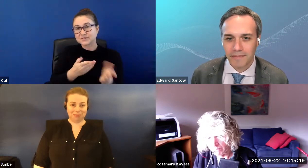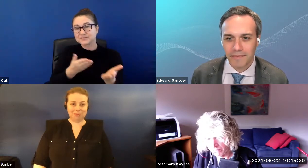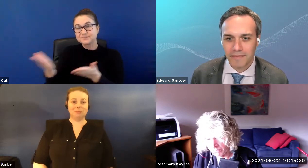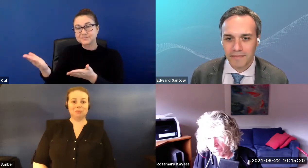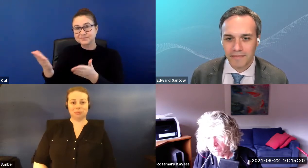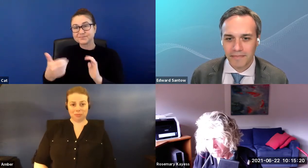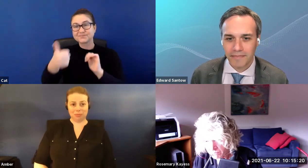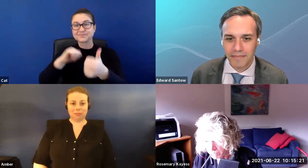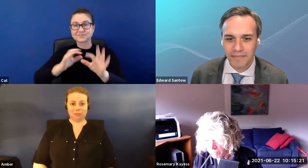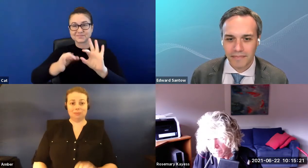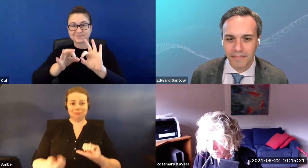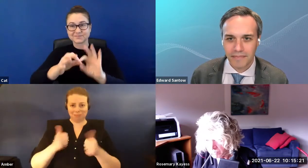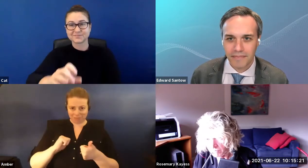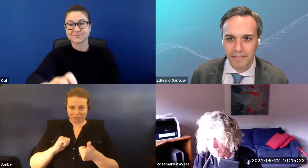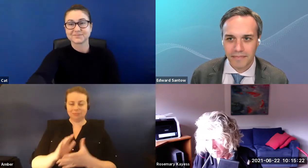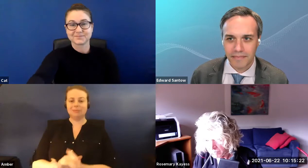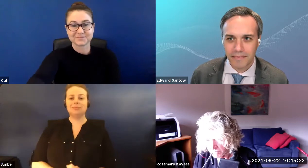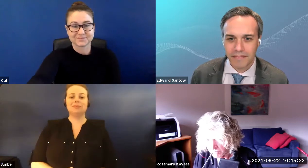Rosemary.